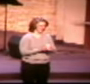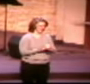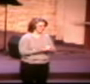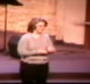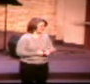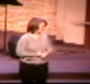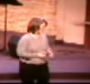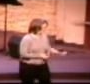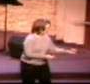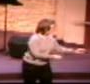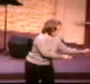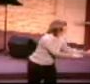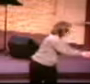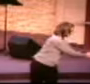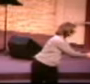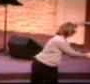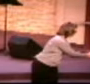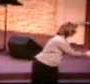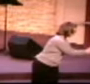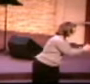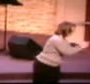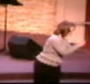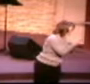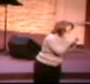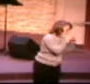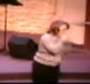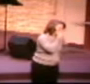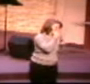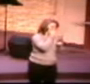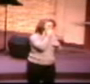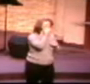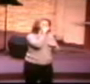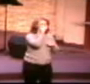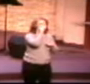Amen. The King Jesus.